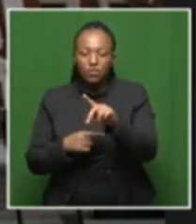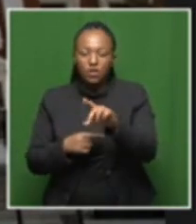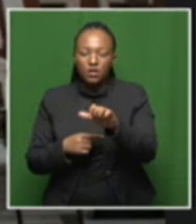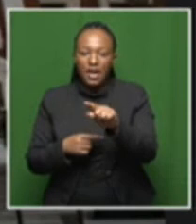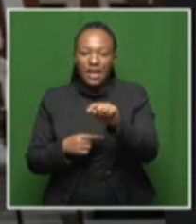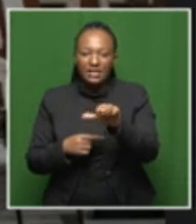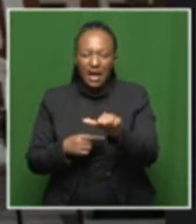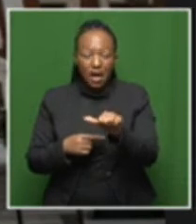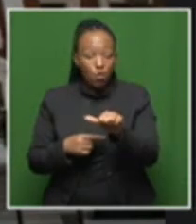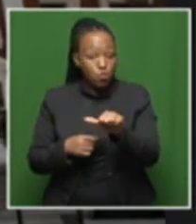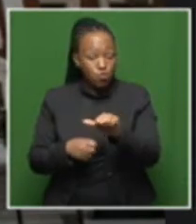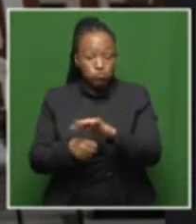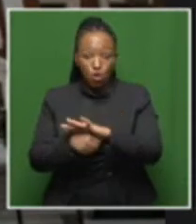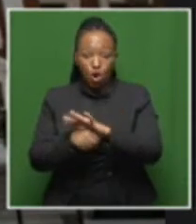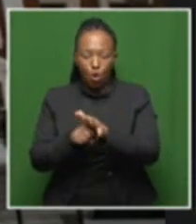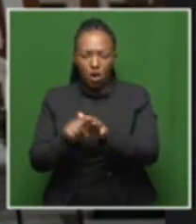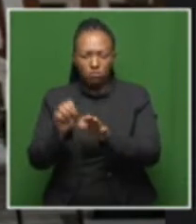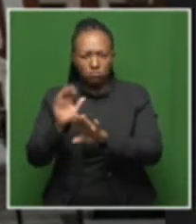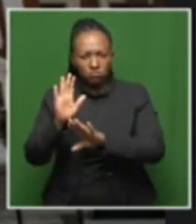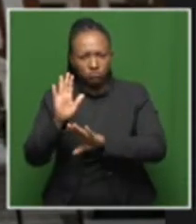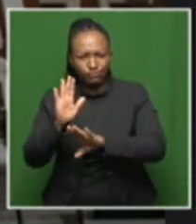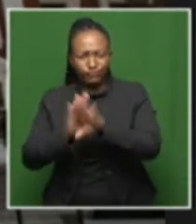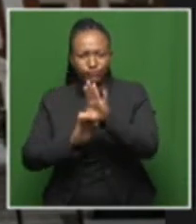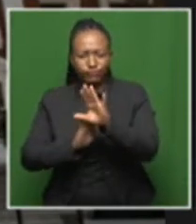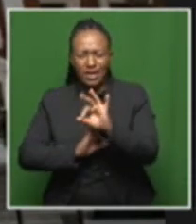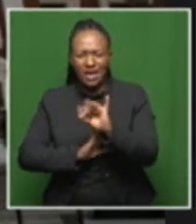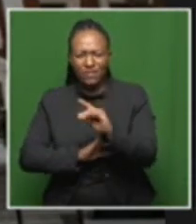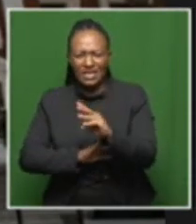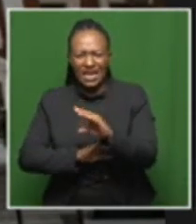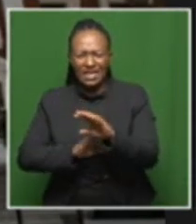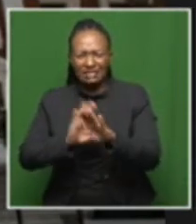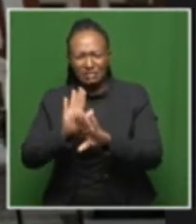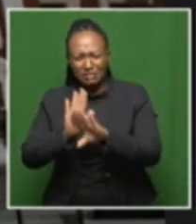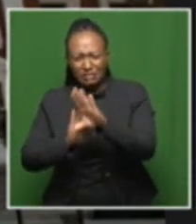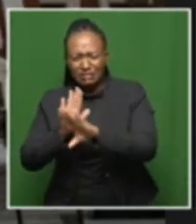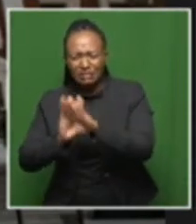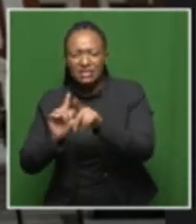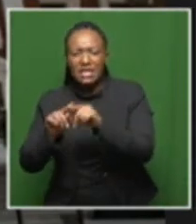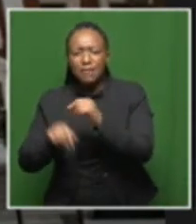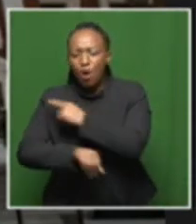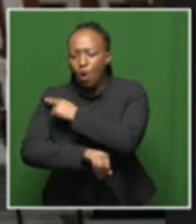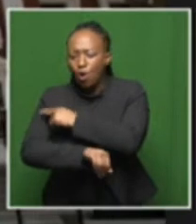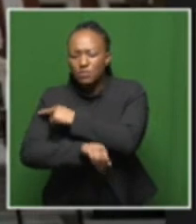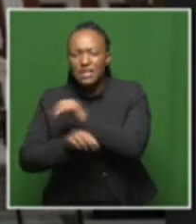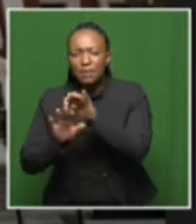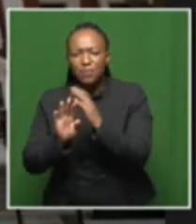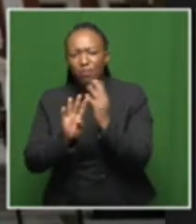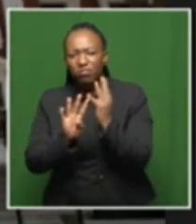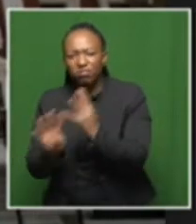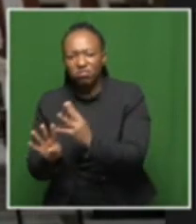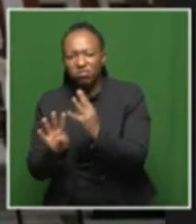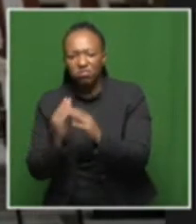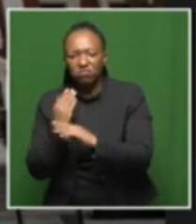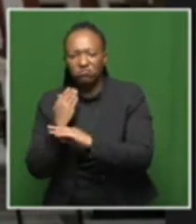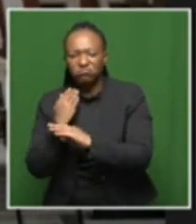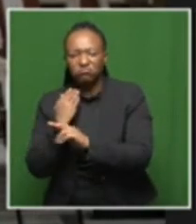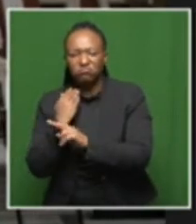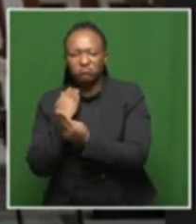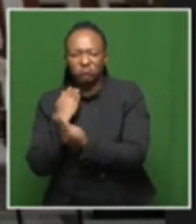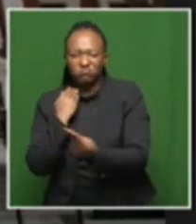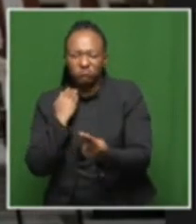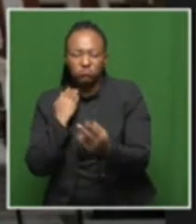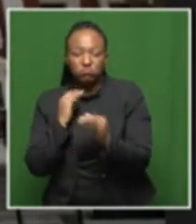rising exponentially on a daily basis, driving up admissions in hospital and therefore flooding our